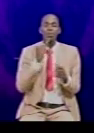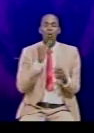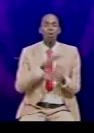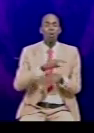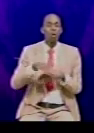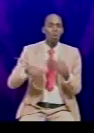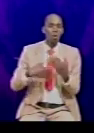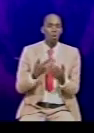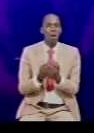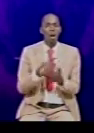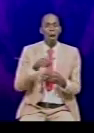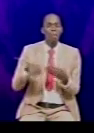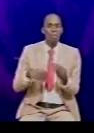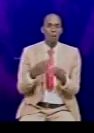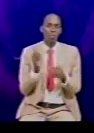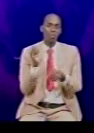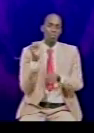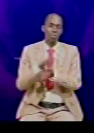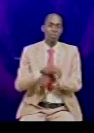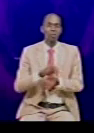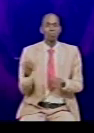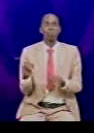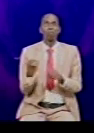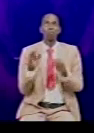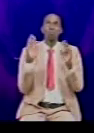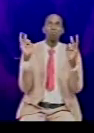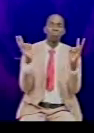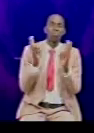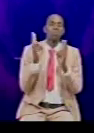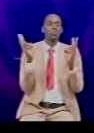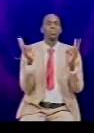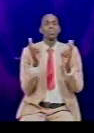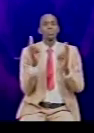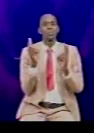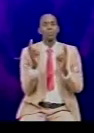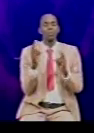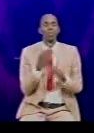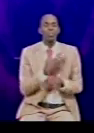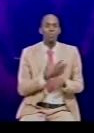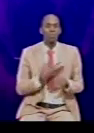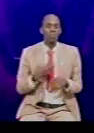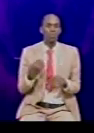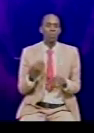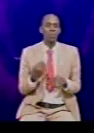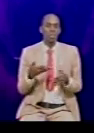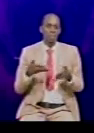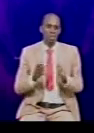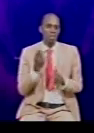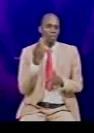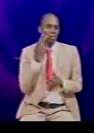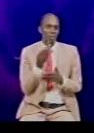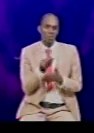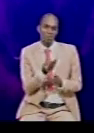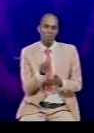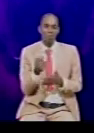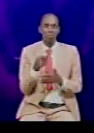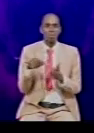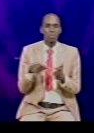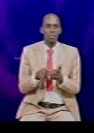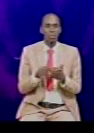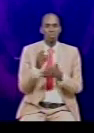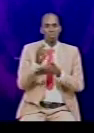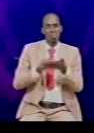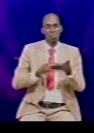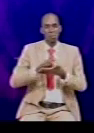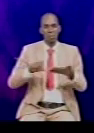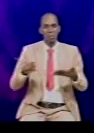around overcoming, triumphing, victorious. And let's see a few of these verses. In